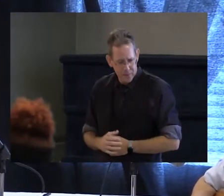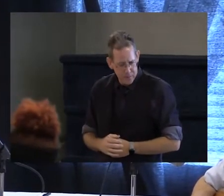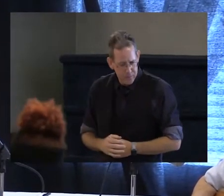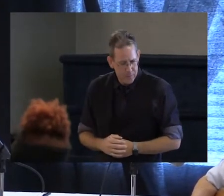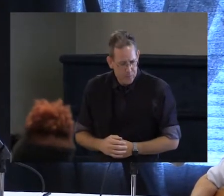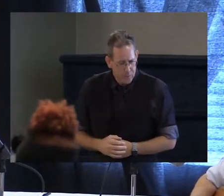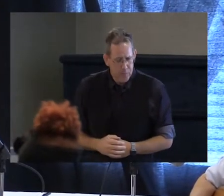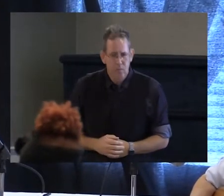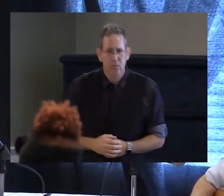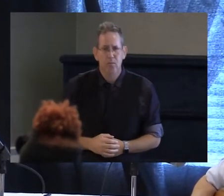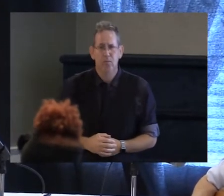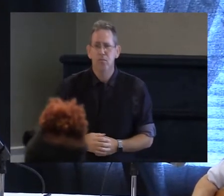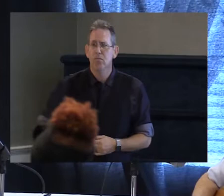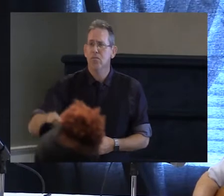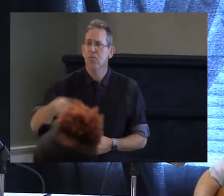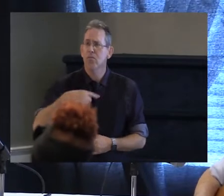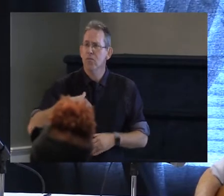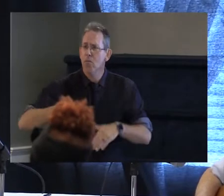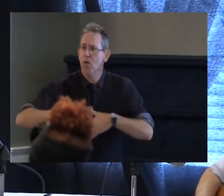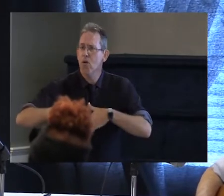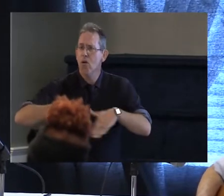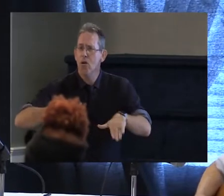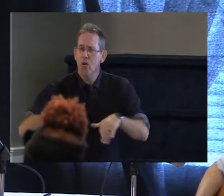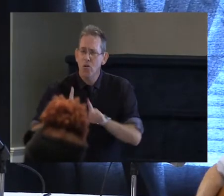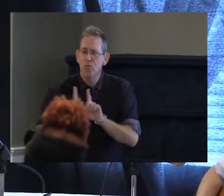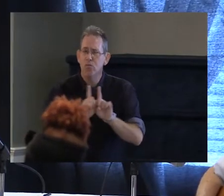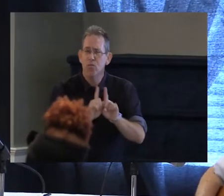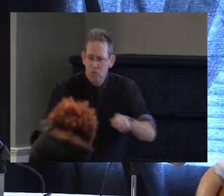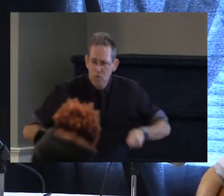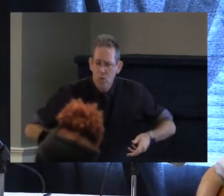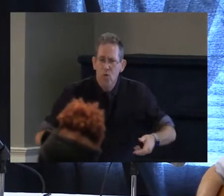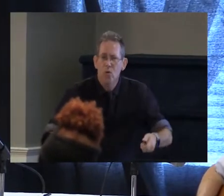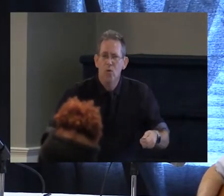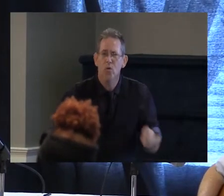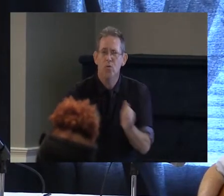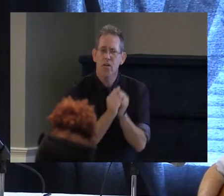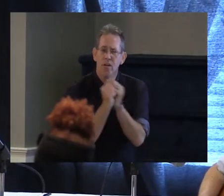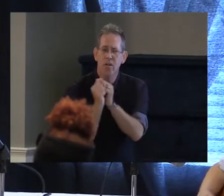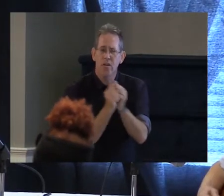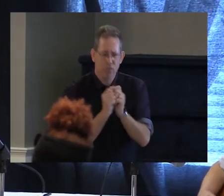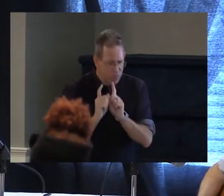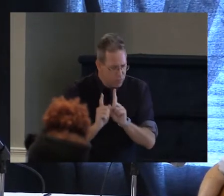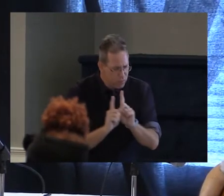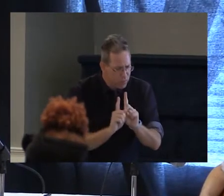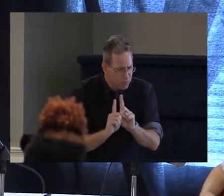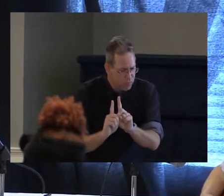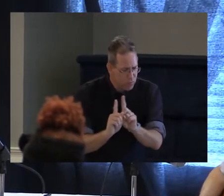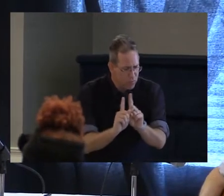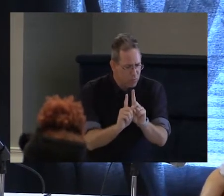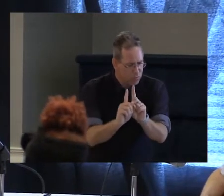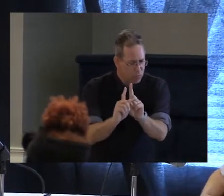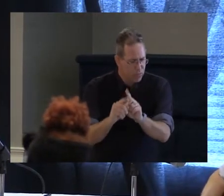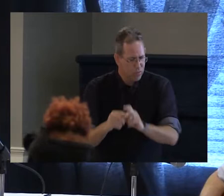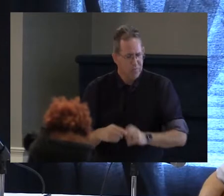disability pride. We'll walk and roll side by side.